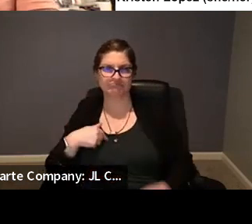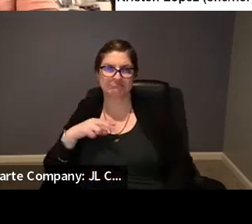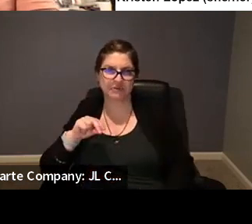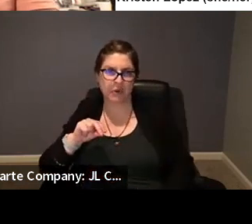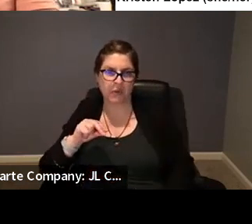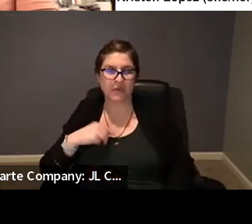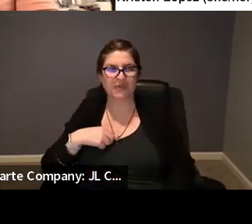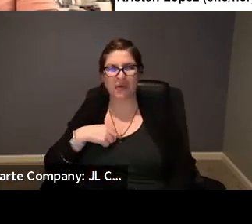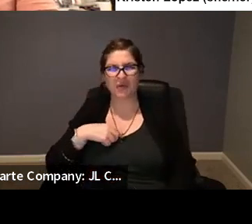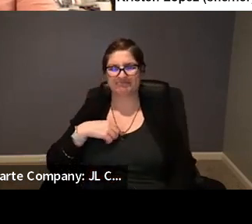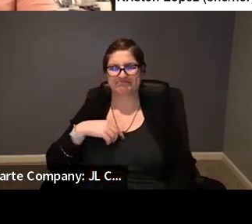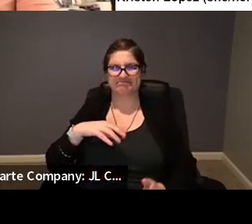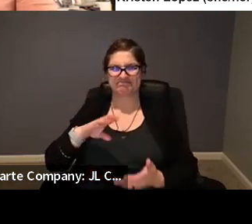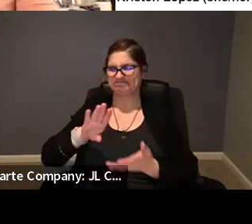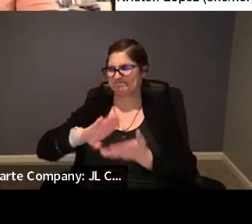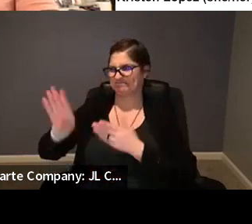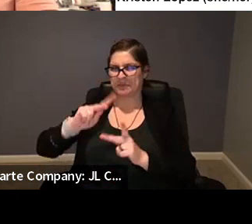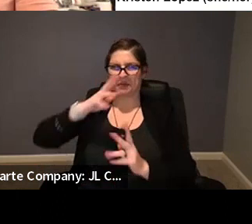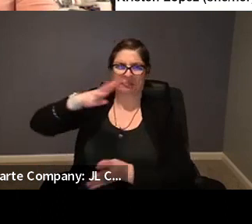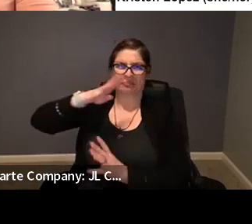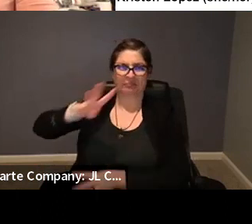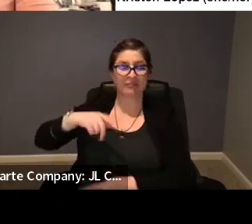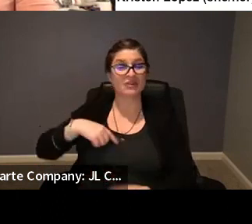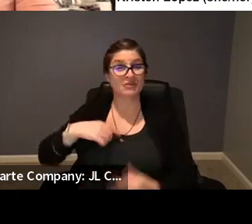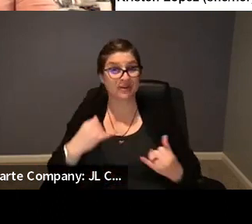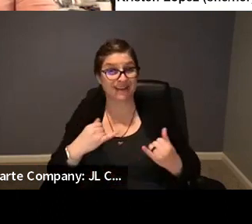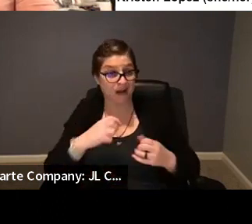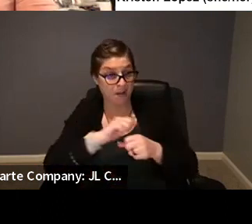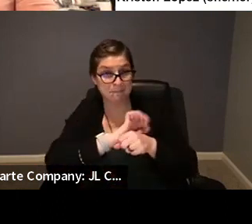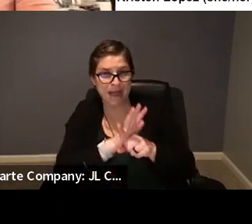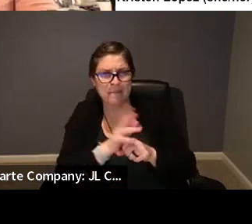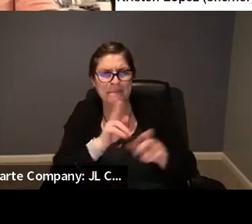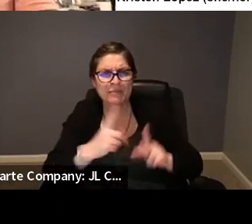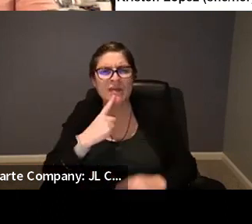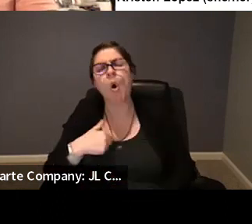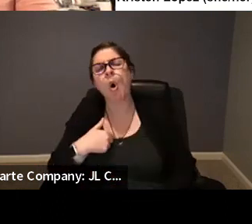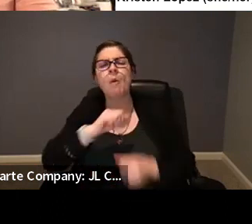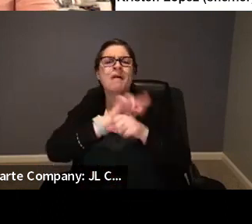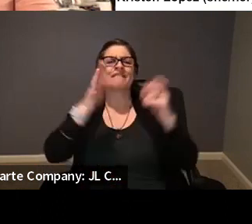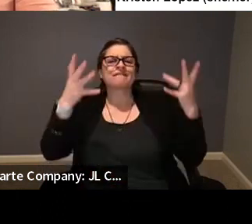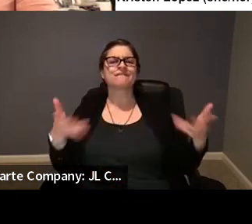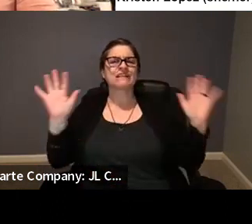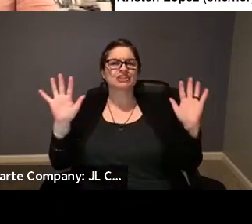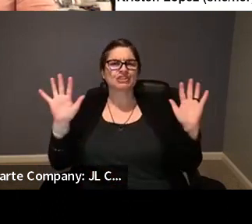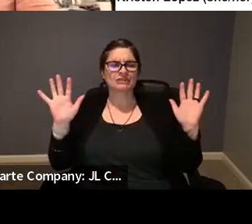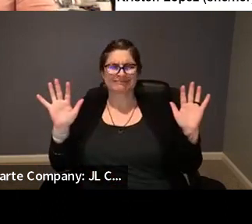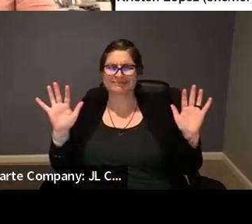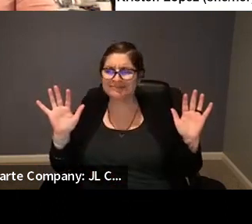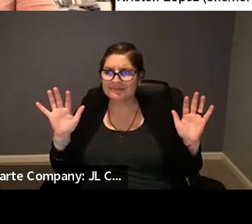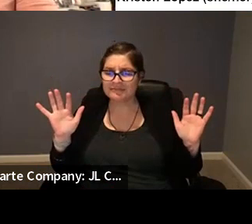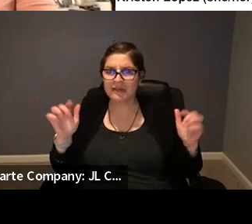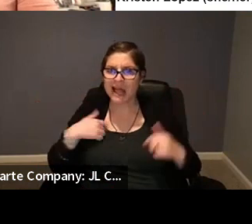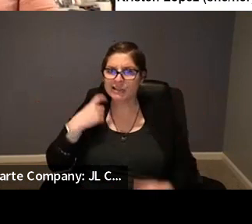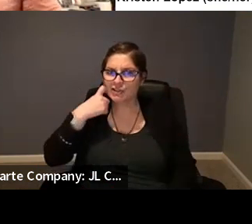all these levels. So to hear that the pandemic is over when I've been, I just figured it out.